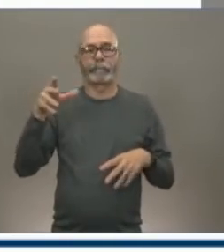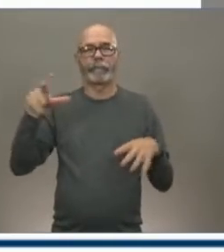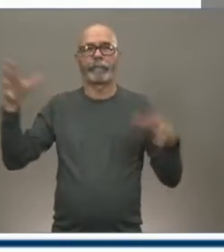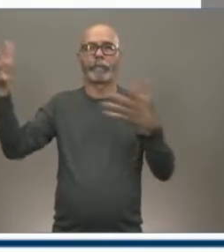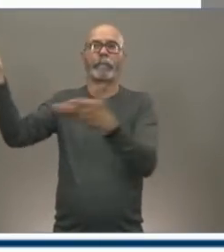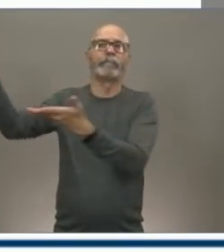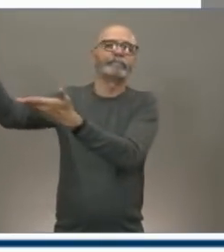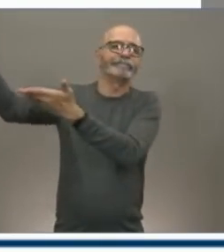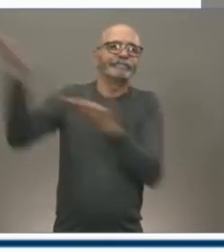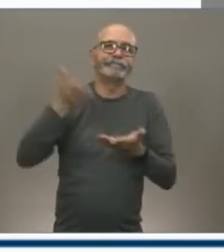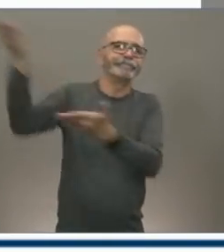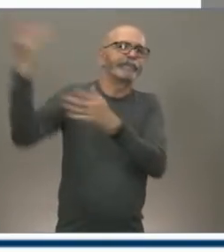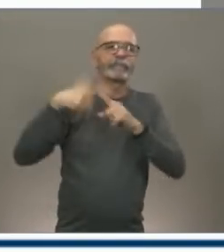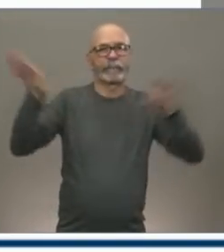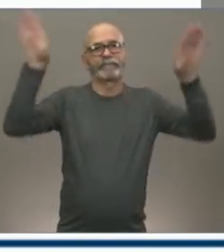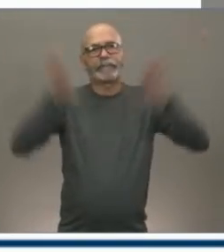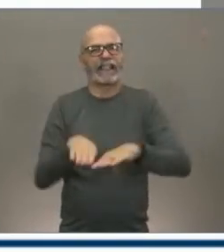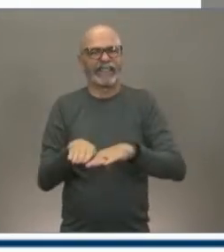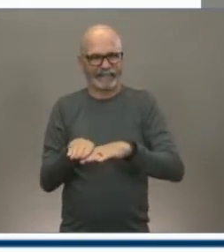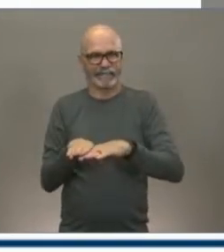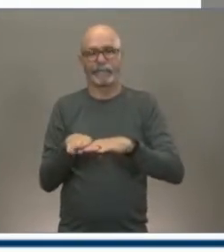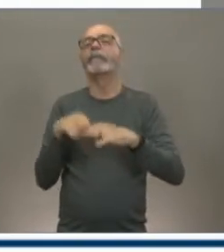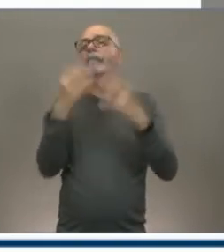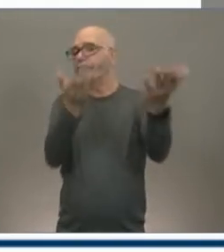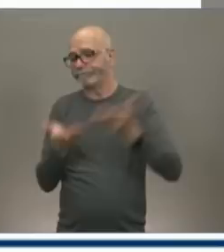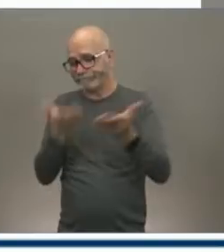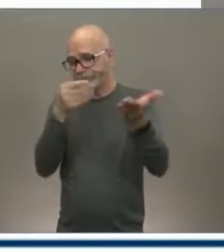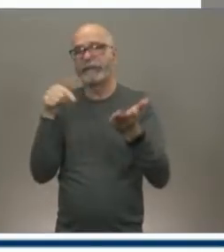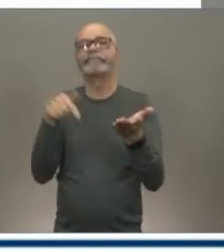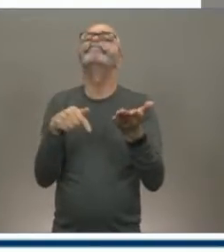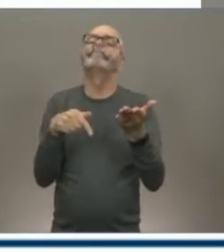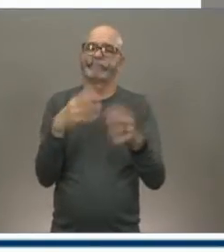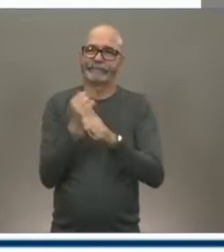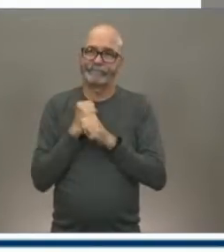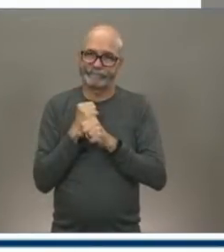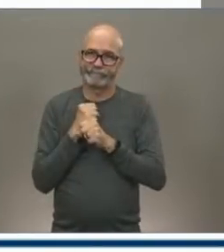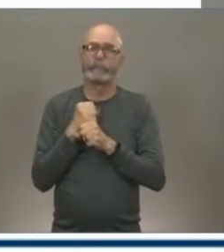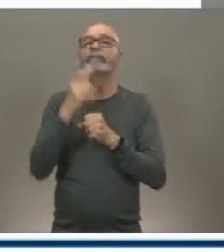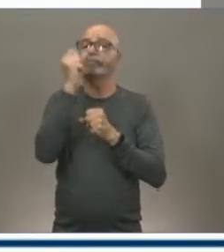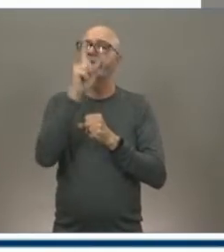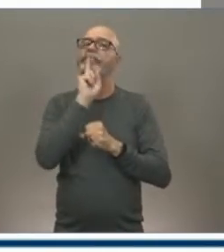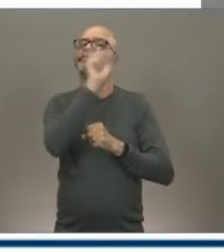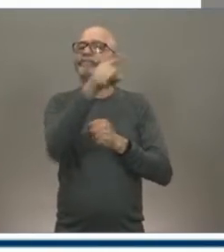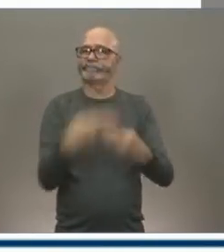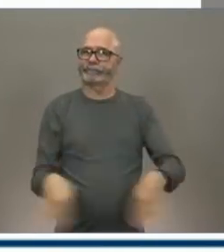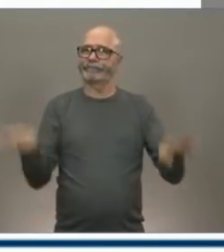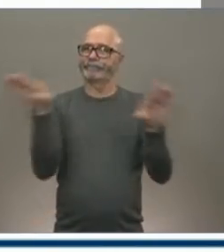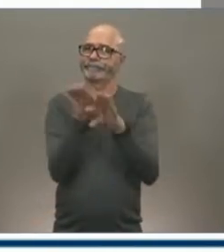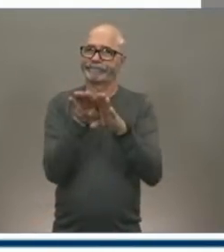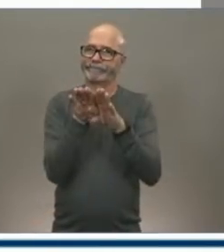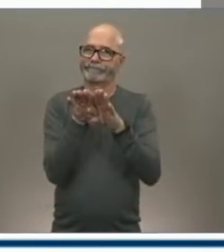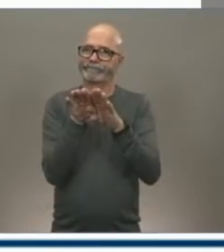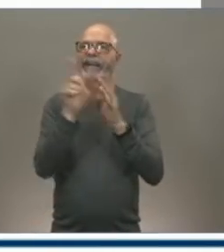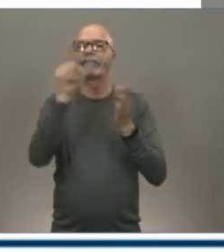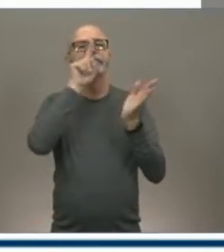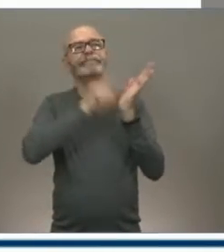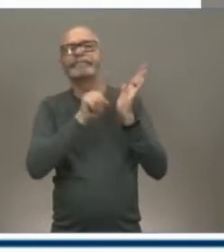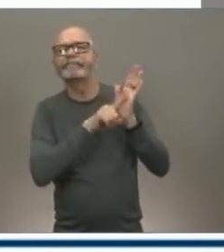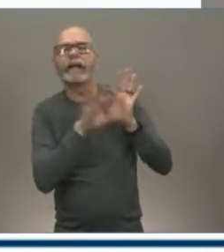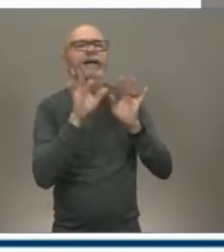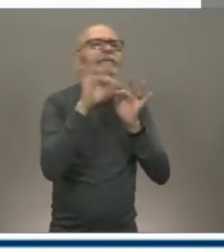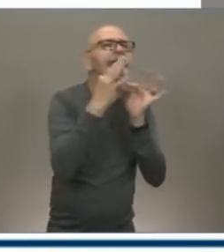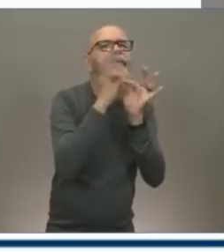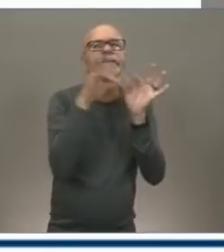the temporary shutdown that's at this plant that starts tomorrow, and Public Health will be working with the plant to arrange testing for